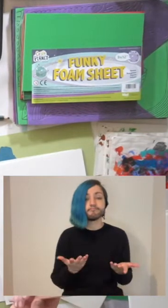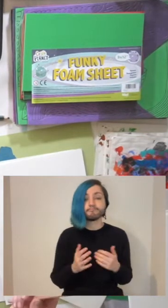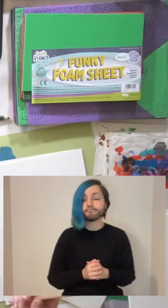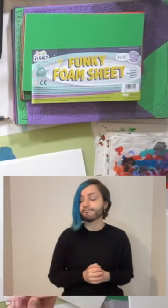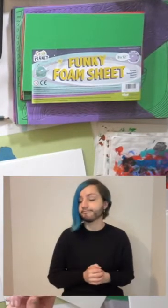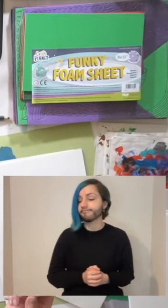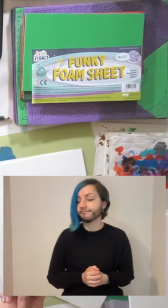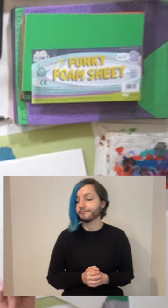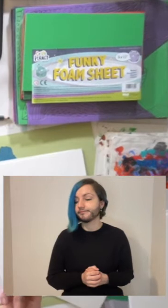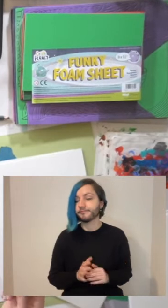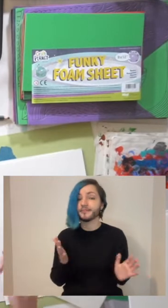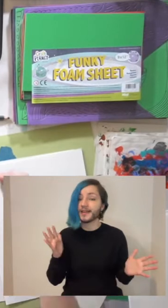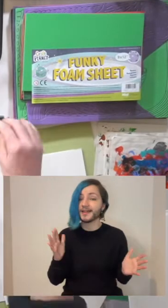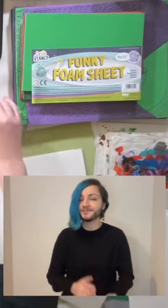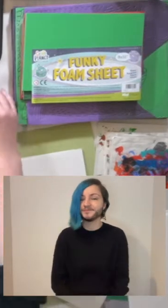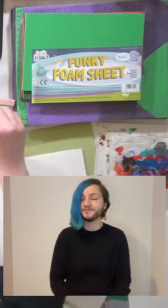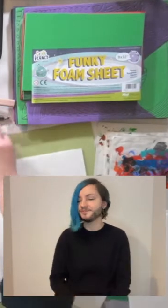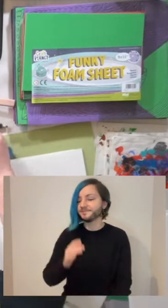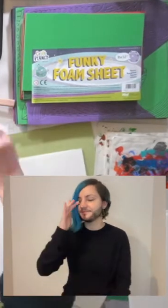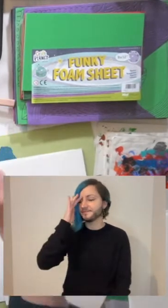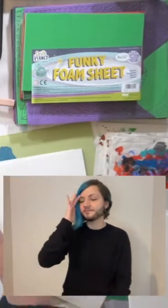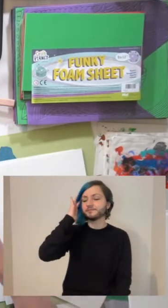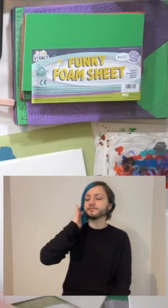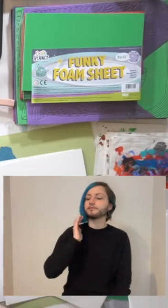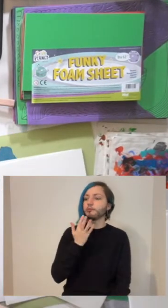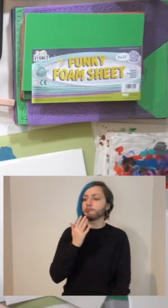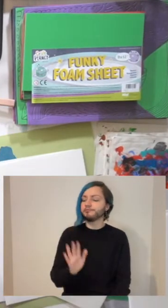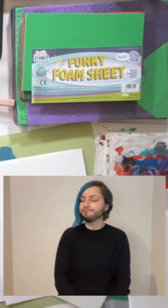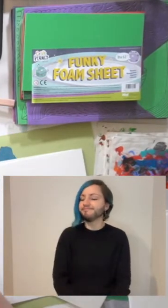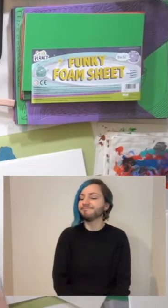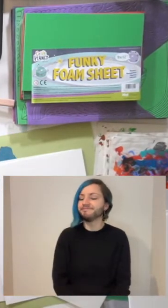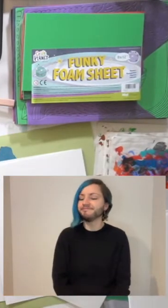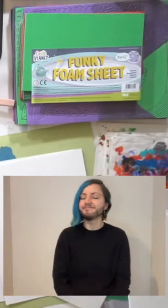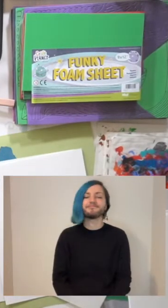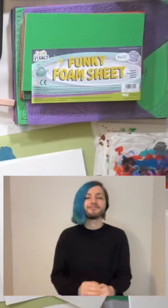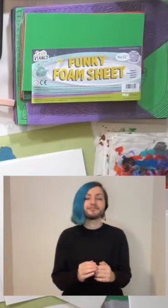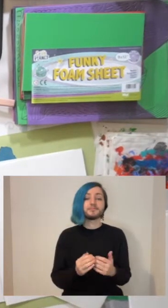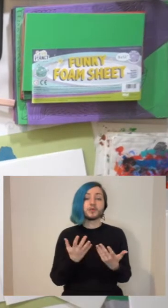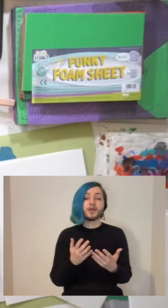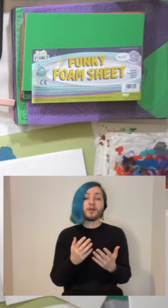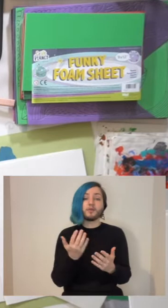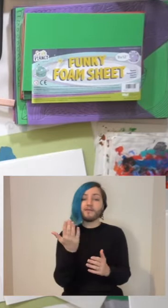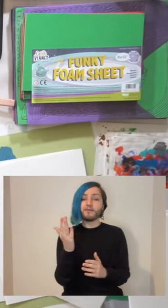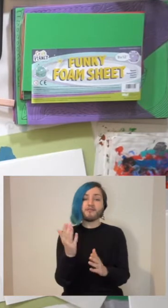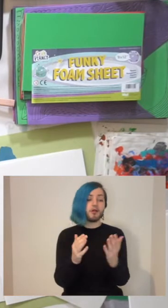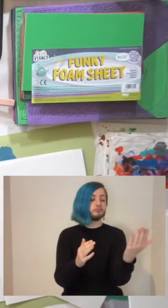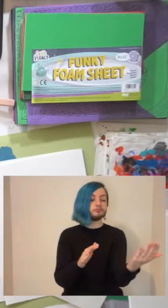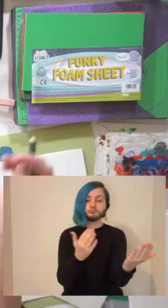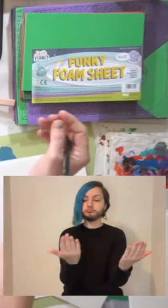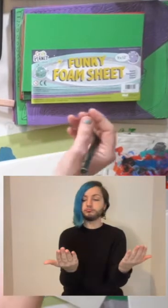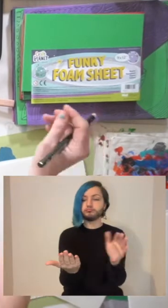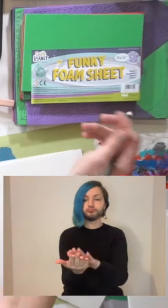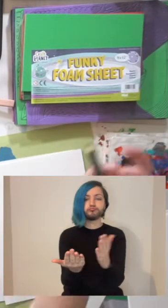So there it is. Ta-da! And then, ooh! So then you have a mirror image.